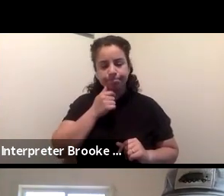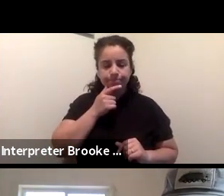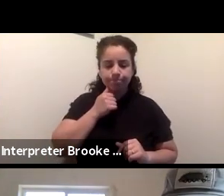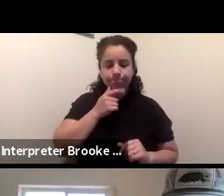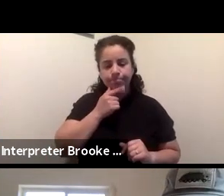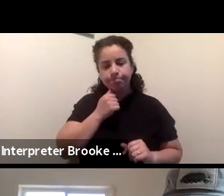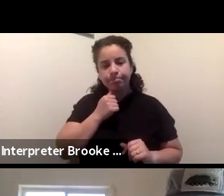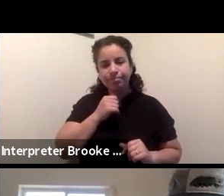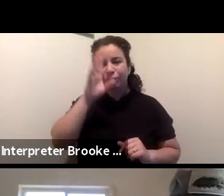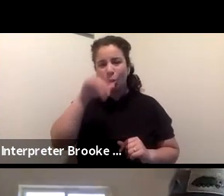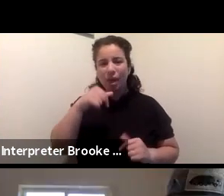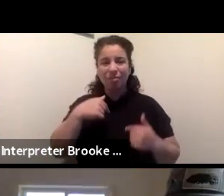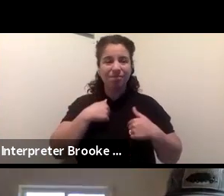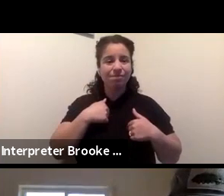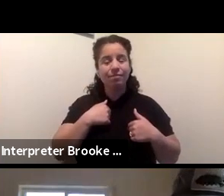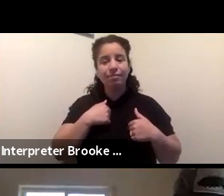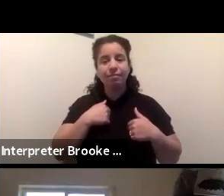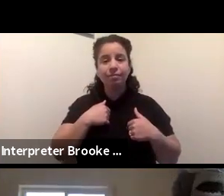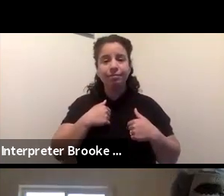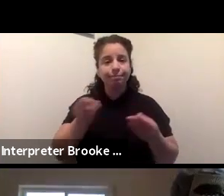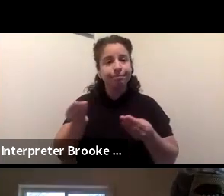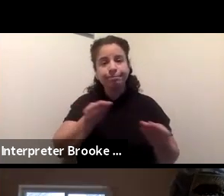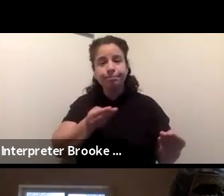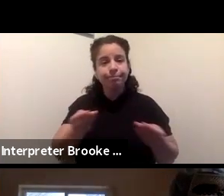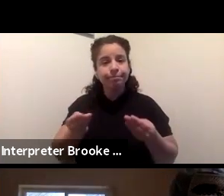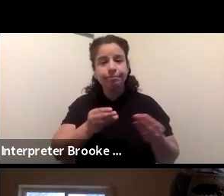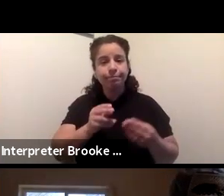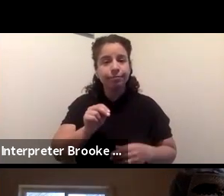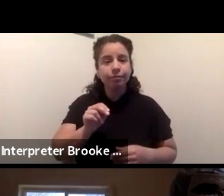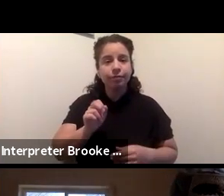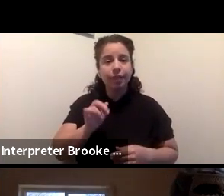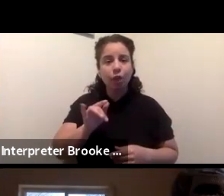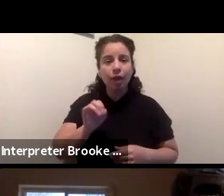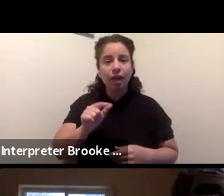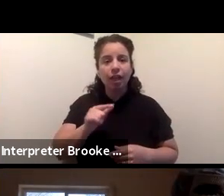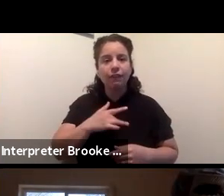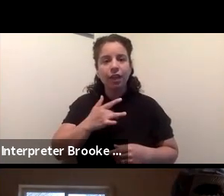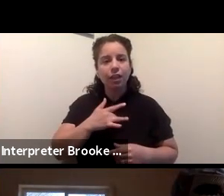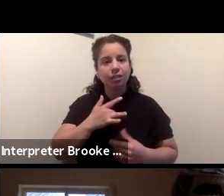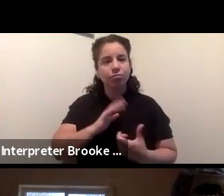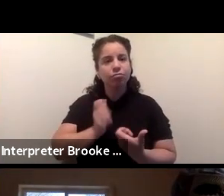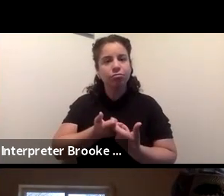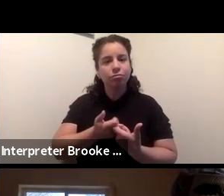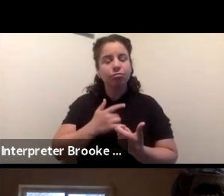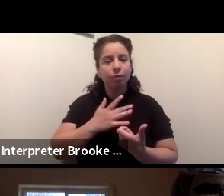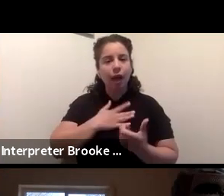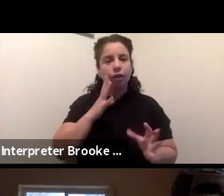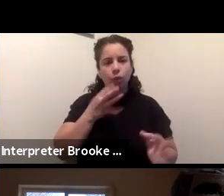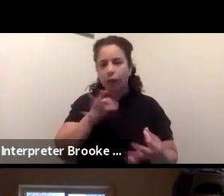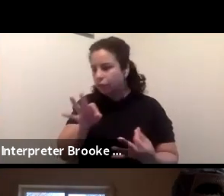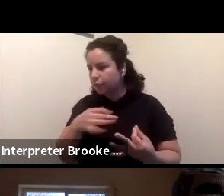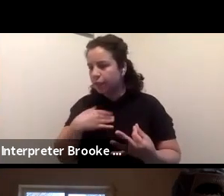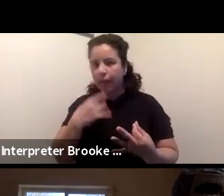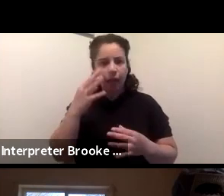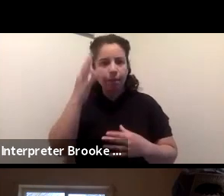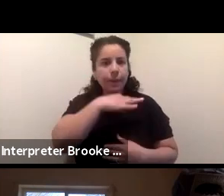Narrating is it's a bit of a task. My attention keeps like turning to like, oh, am I missing something?